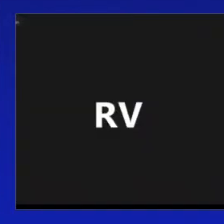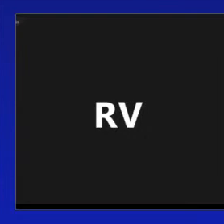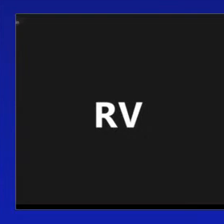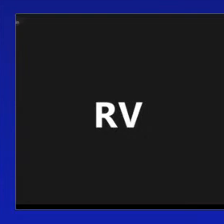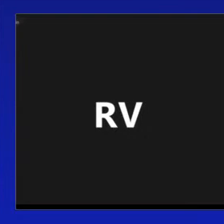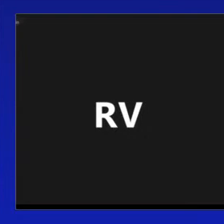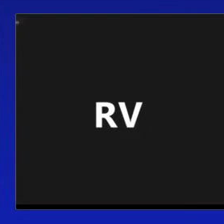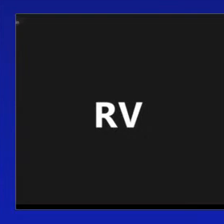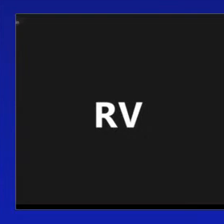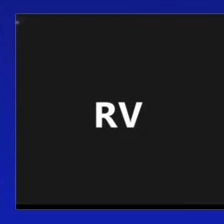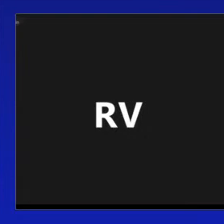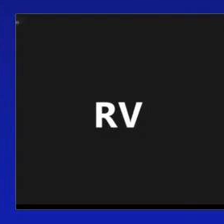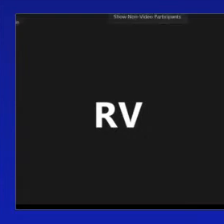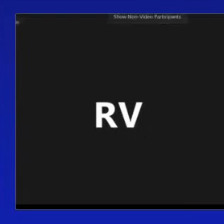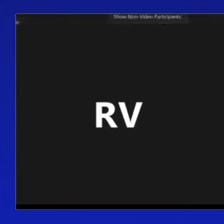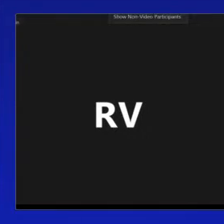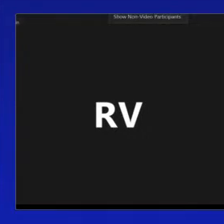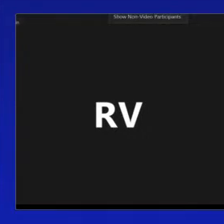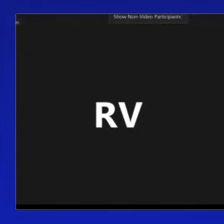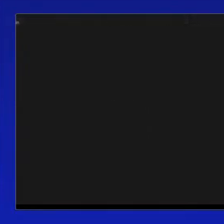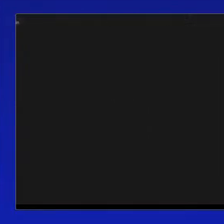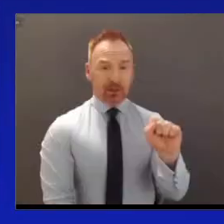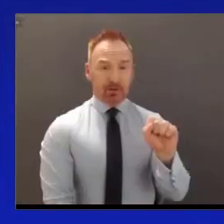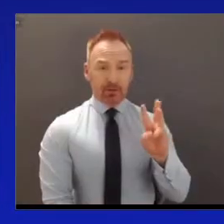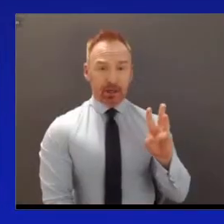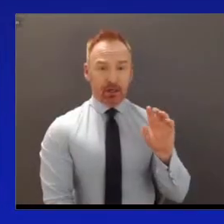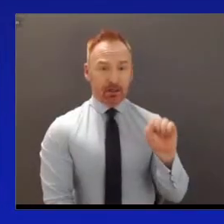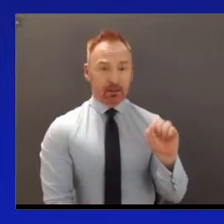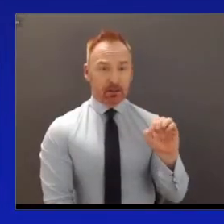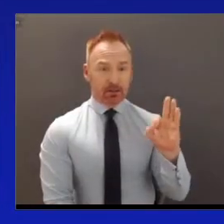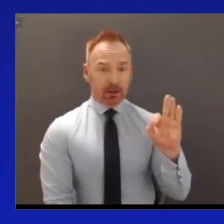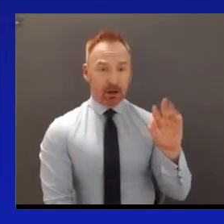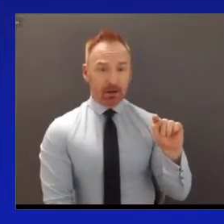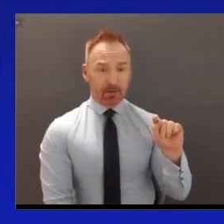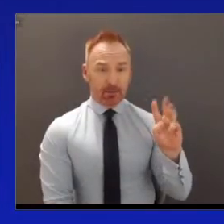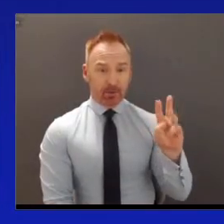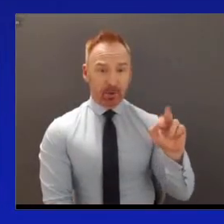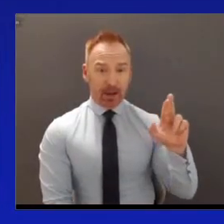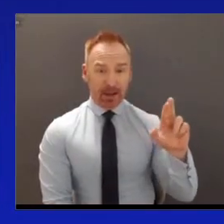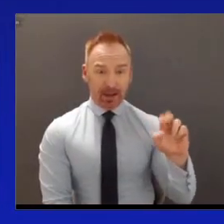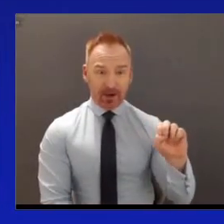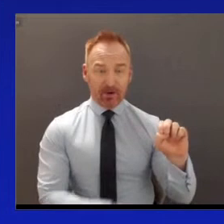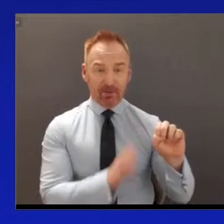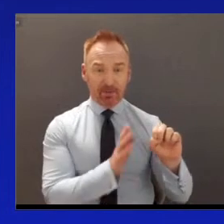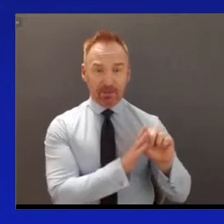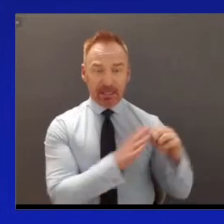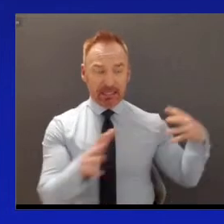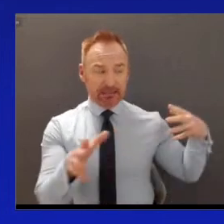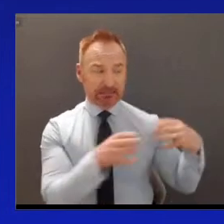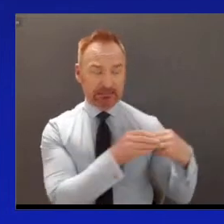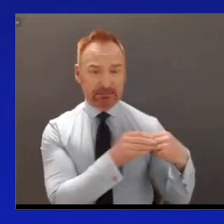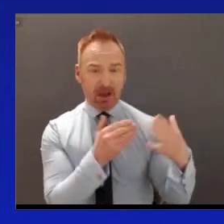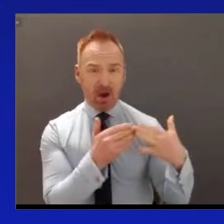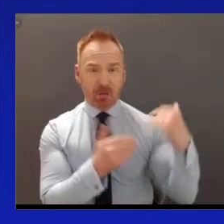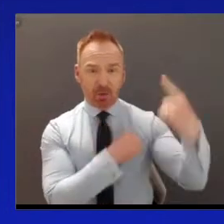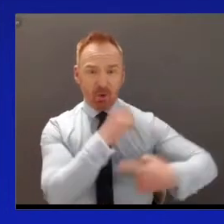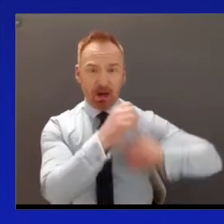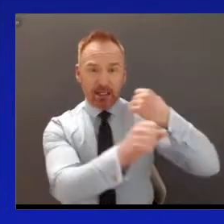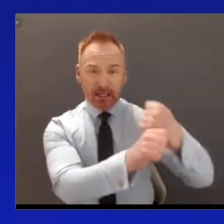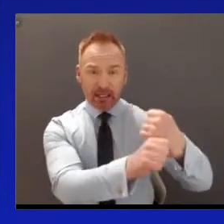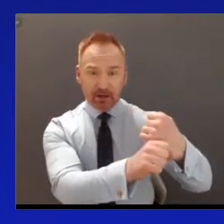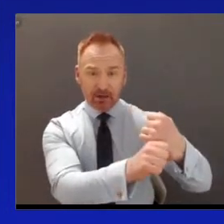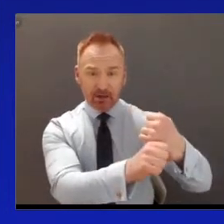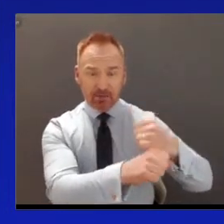provincial software. I mean, we're almost at a year now. I think people have had enough time to get their heads around this whole thing. Is